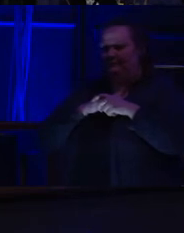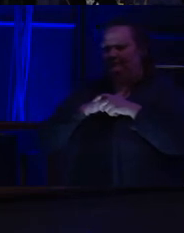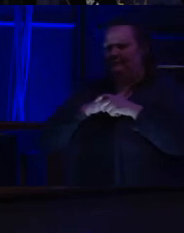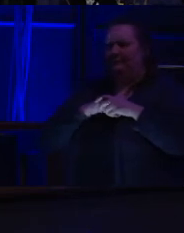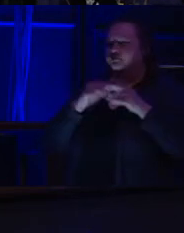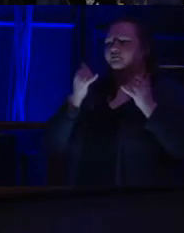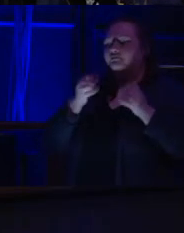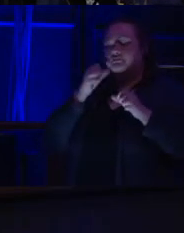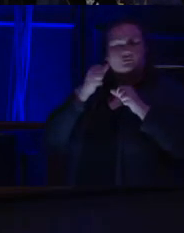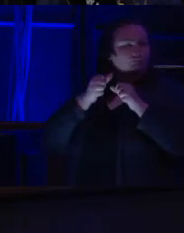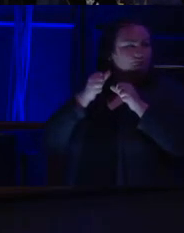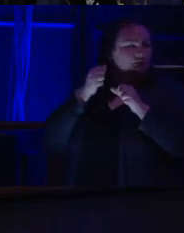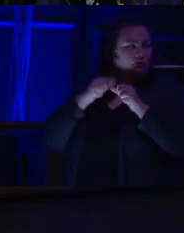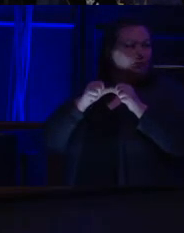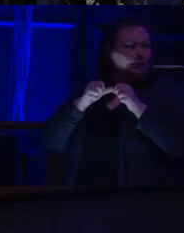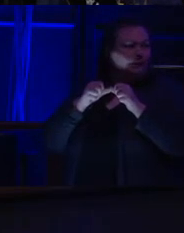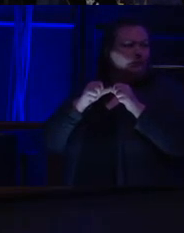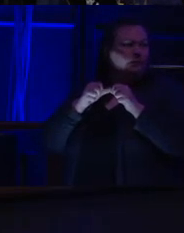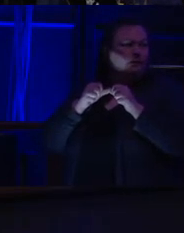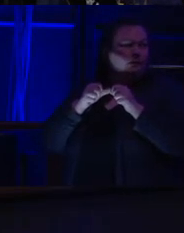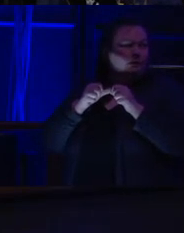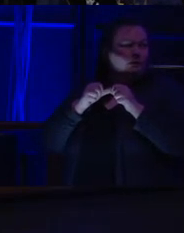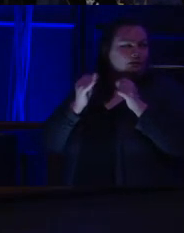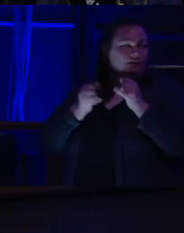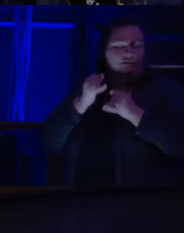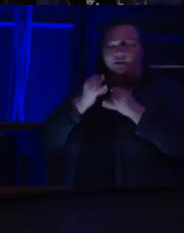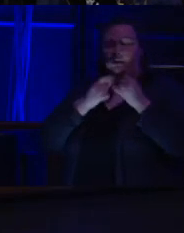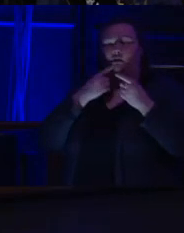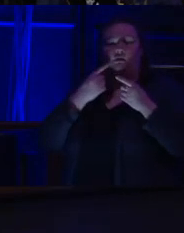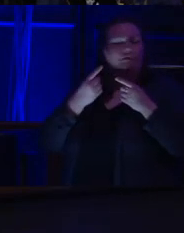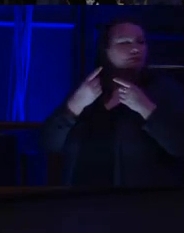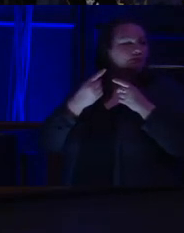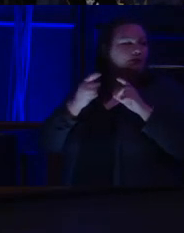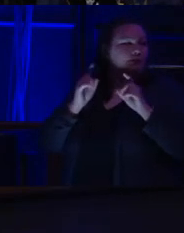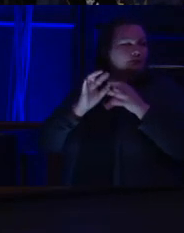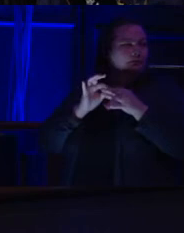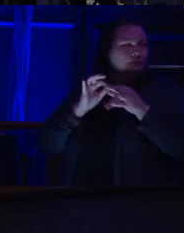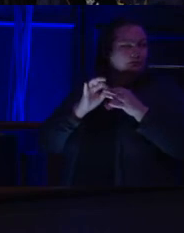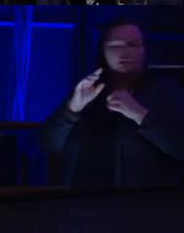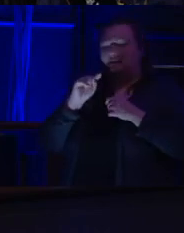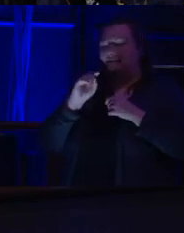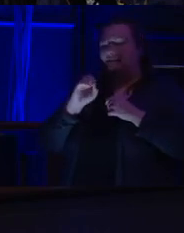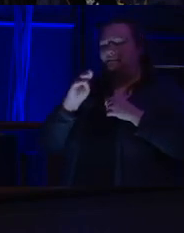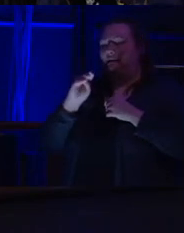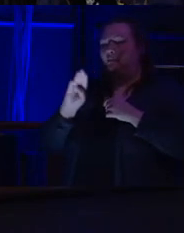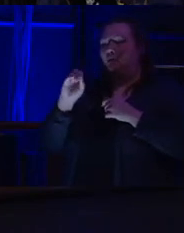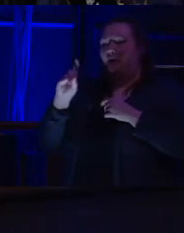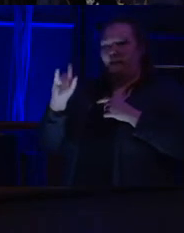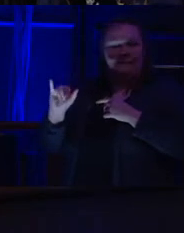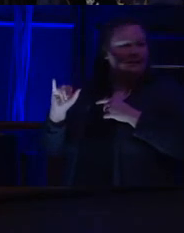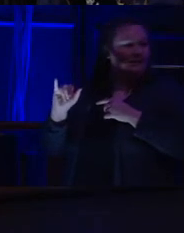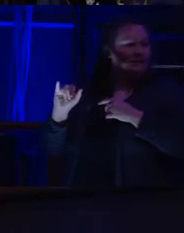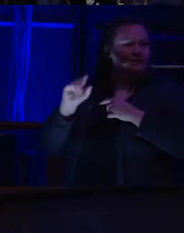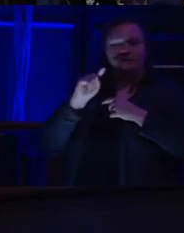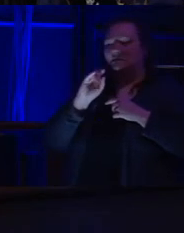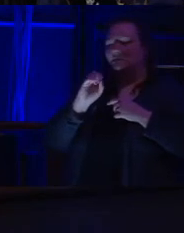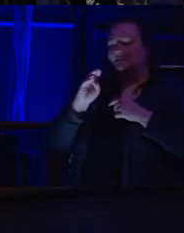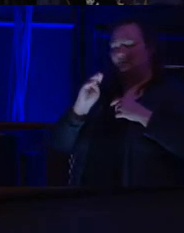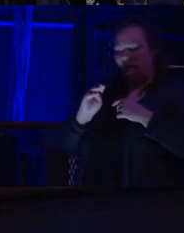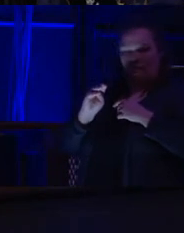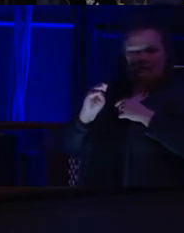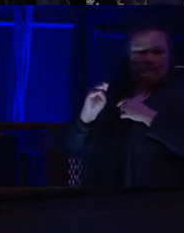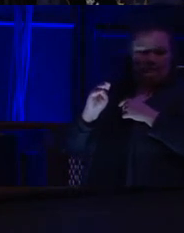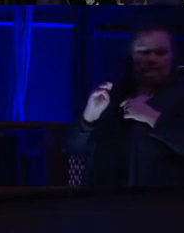Now, on that note, I want to turn last final famous Michigan alum, Tom Brady. Tom remarked on his time